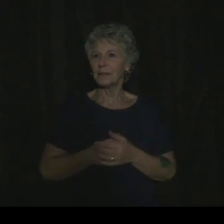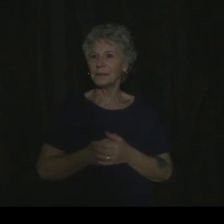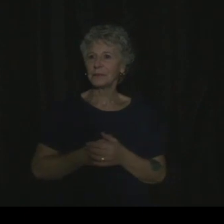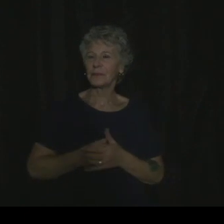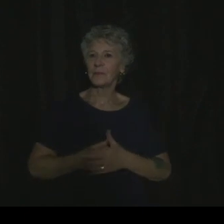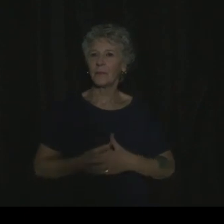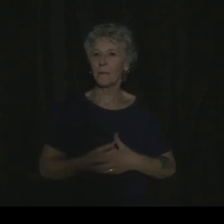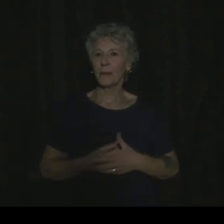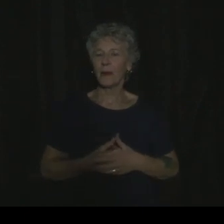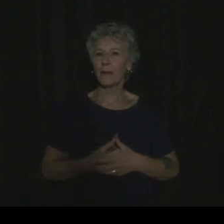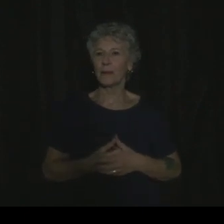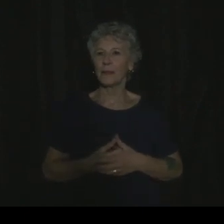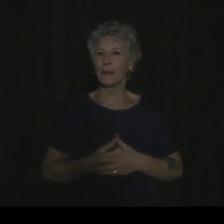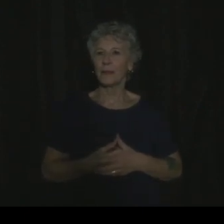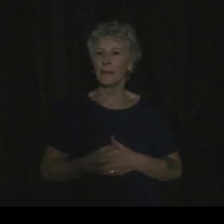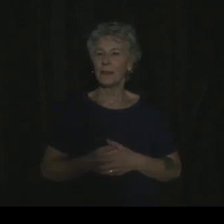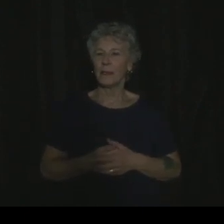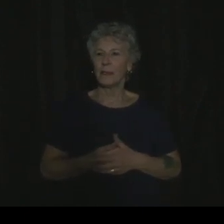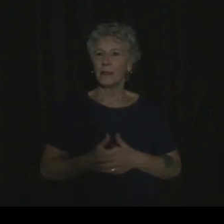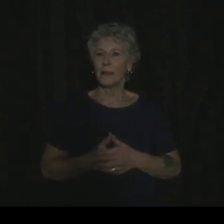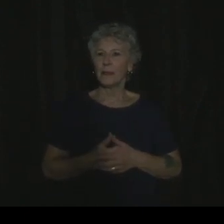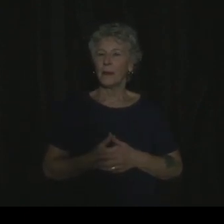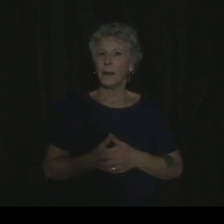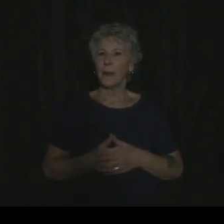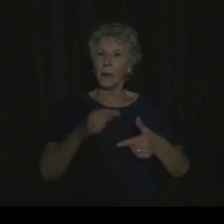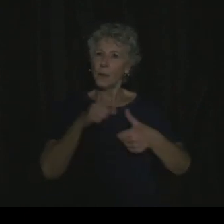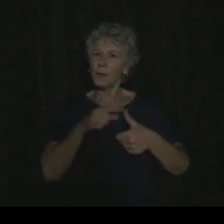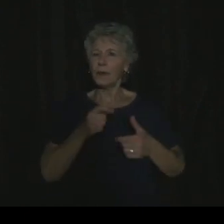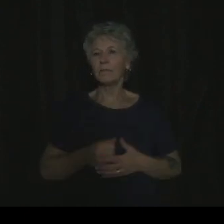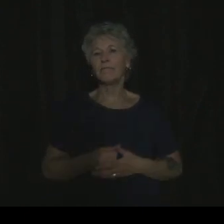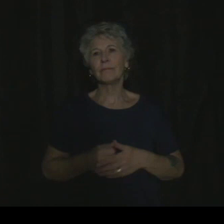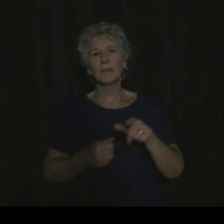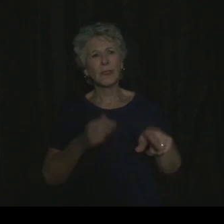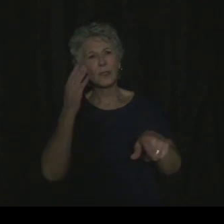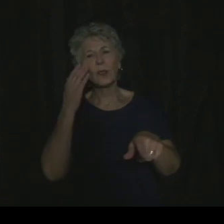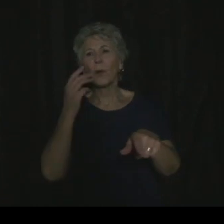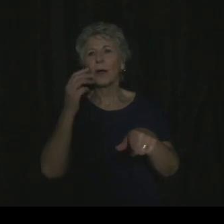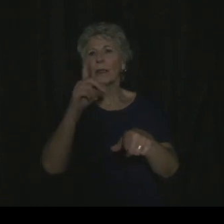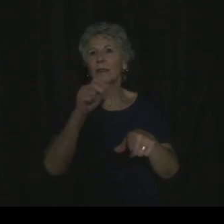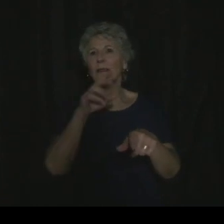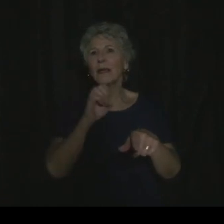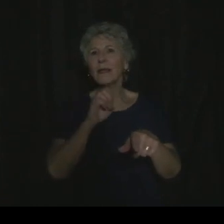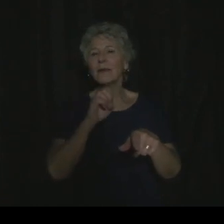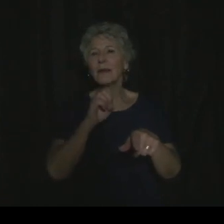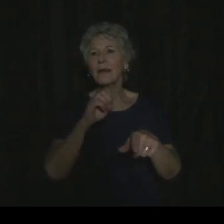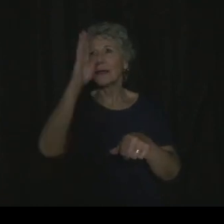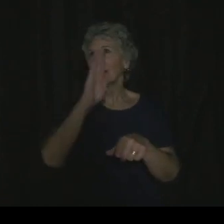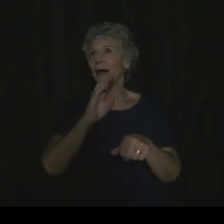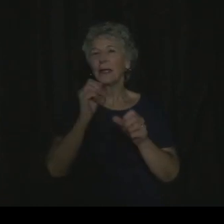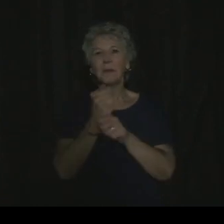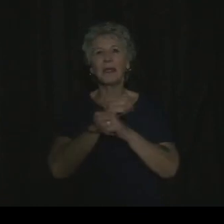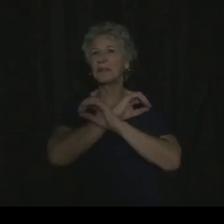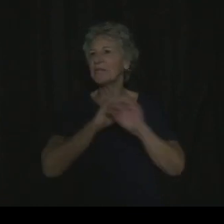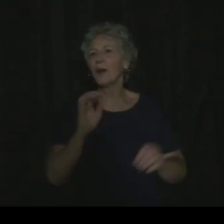I feel it was directed right at Dave Millen was that, you know what? God doesn't make mistakes. And